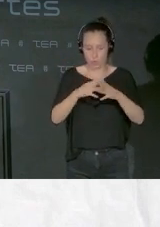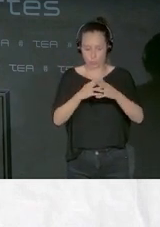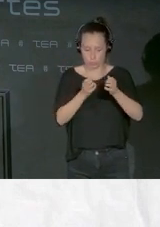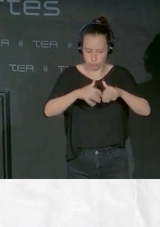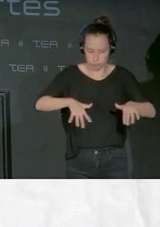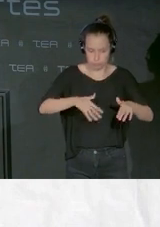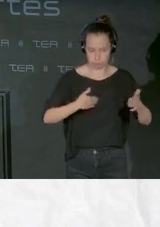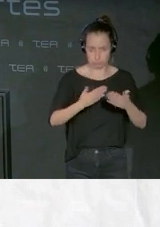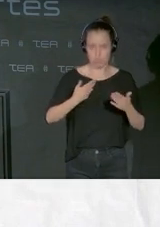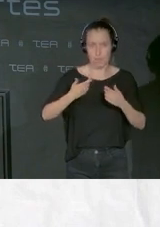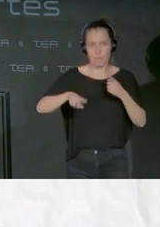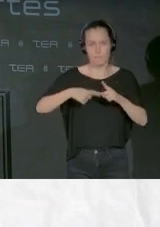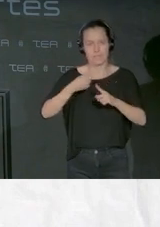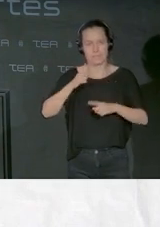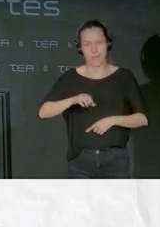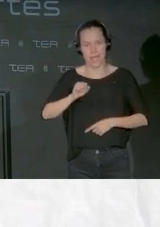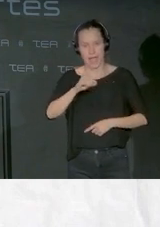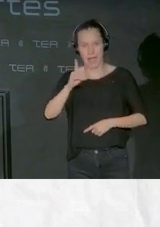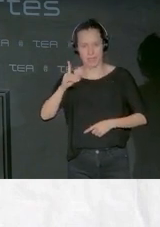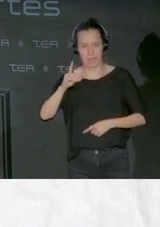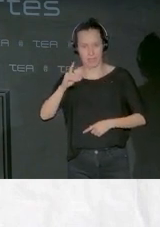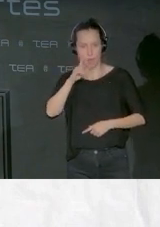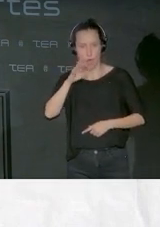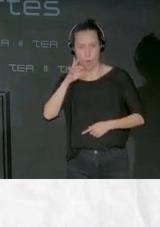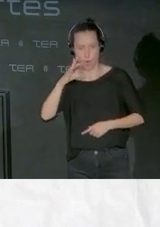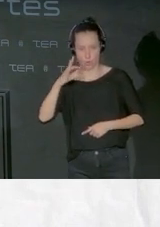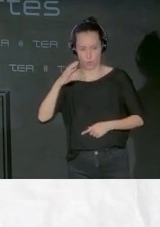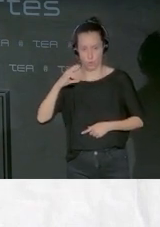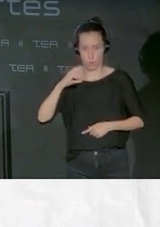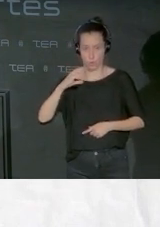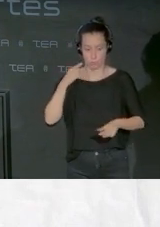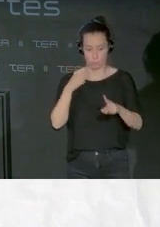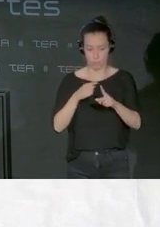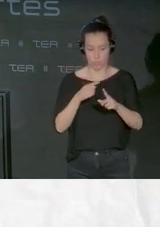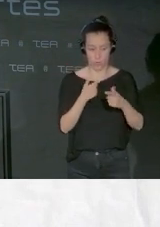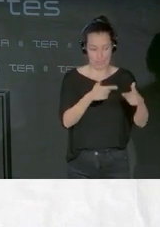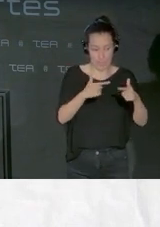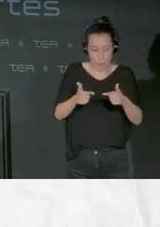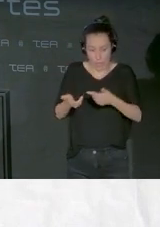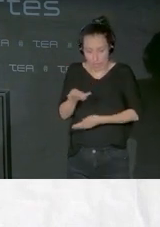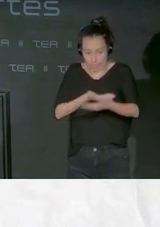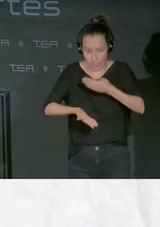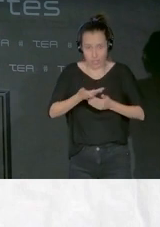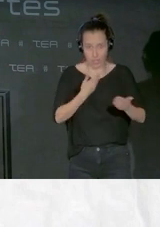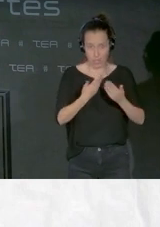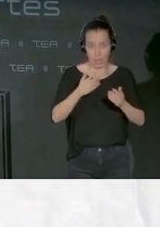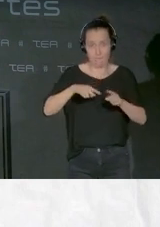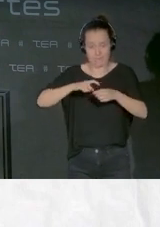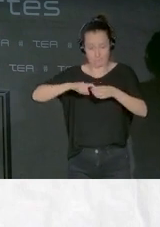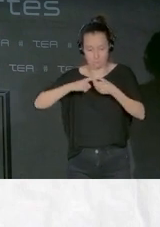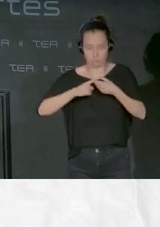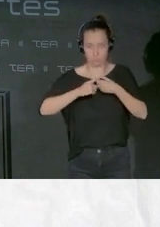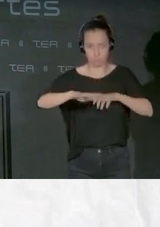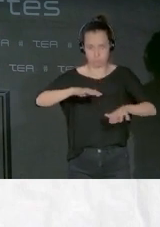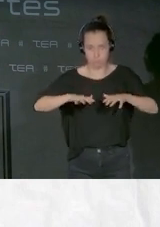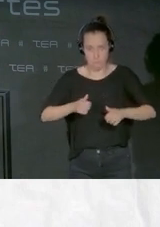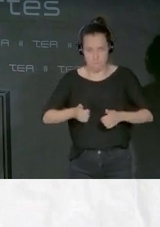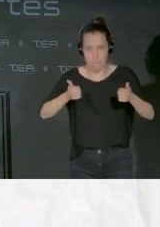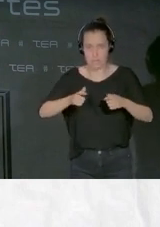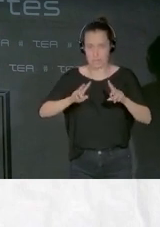meet. More active involvement of the sector in existing education and skills initiatives. So what we were,